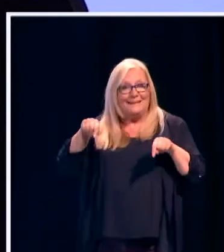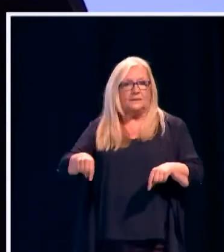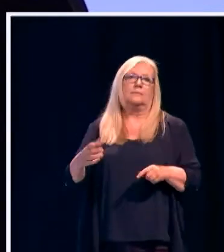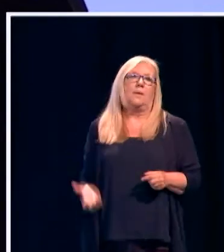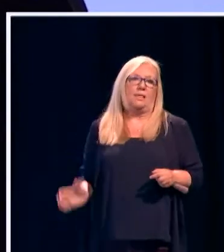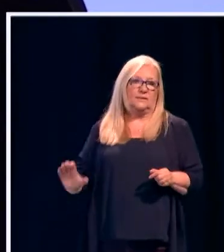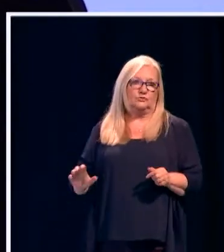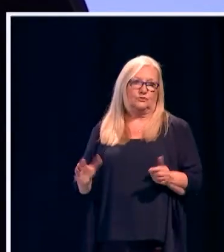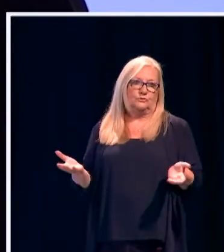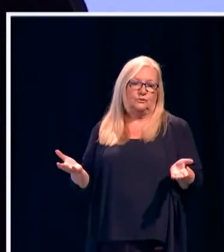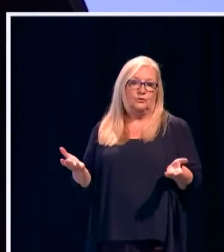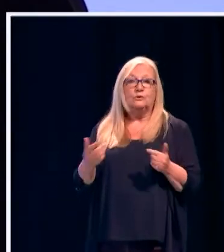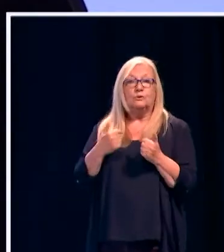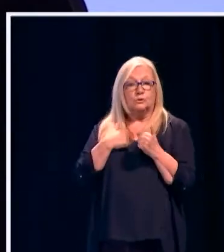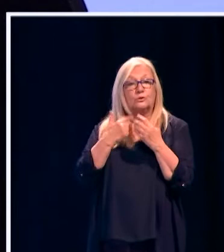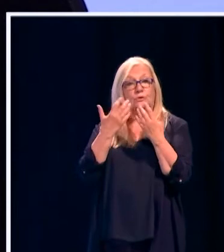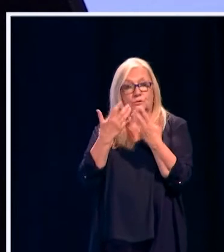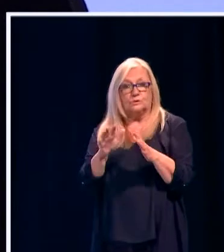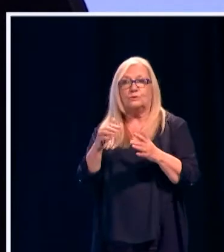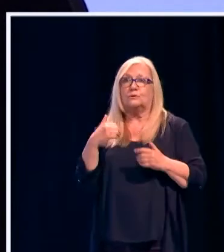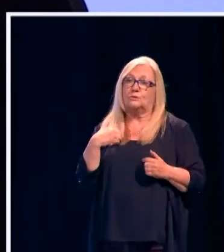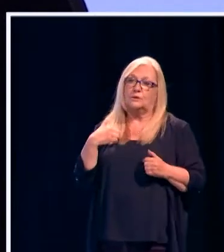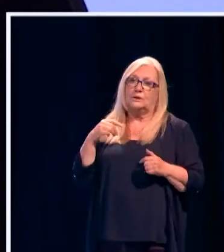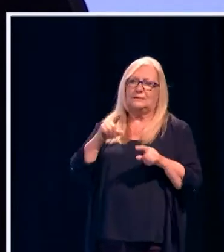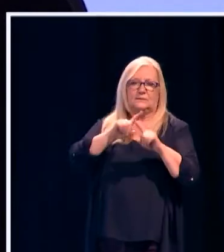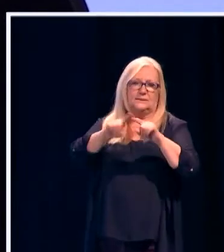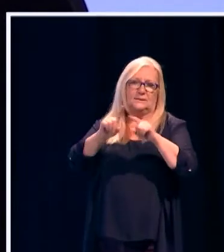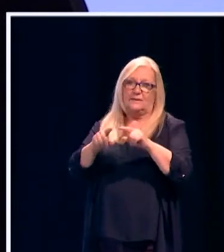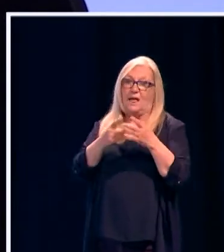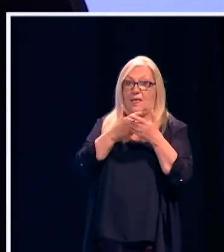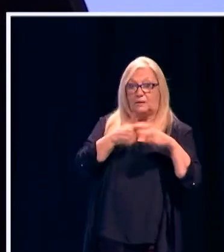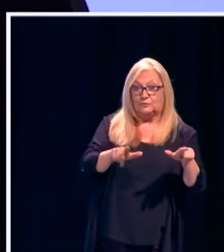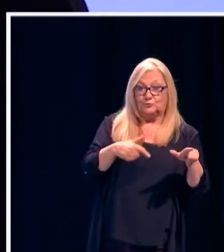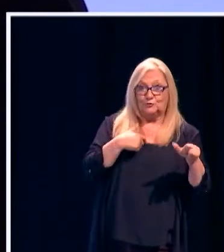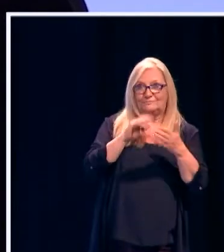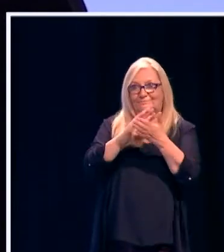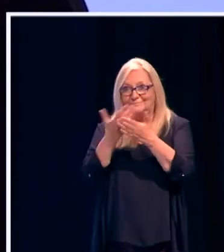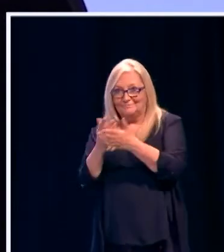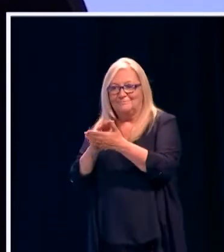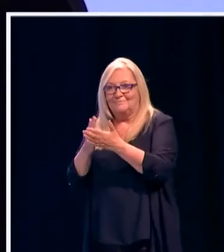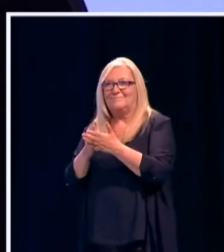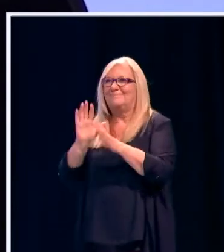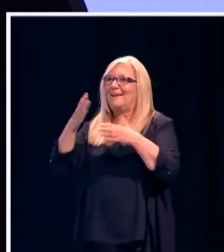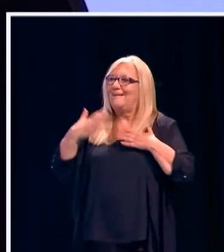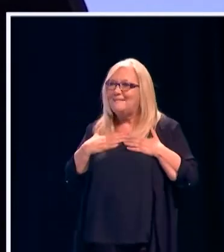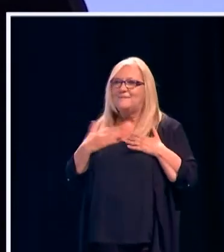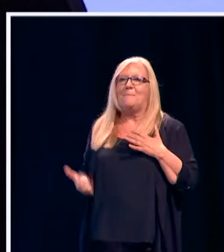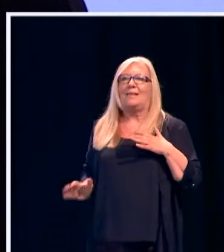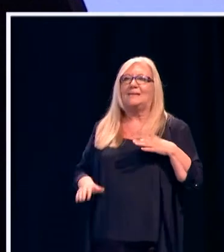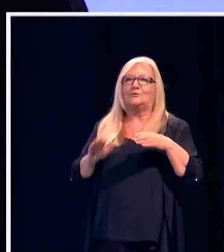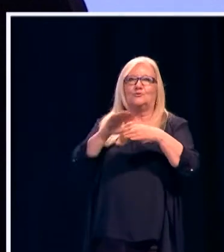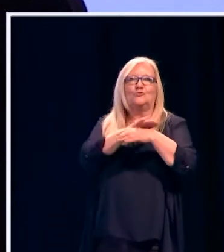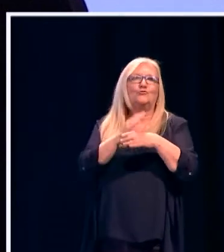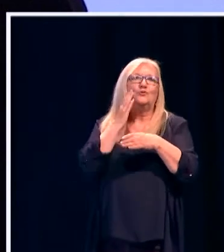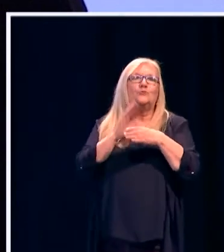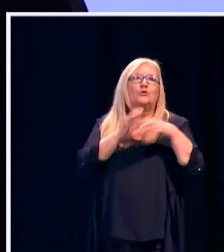Bangladesh. CRPD has been translated in different languages to reach different indigenous groups. For example,